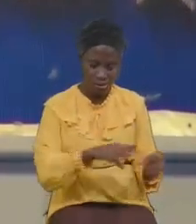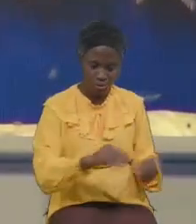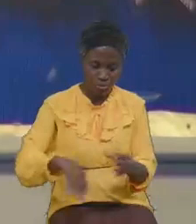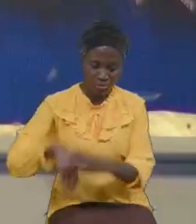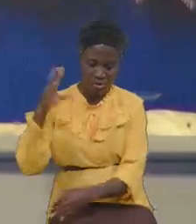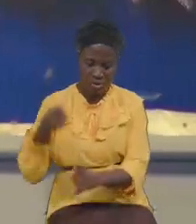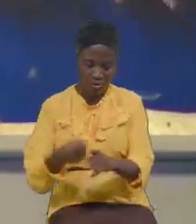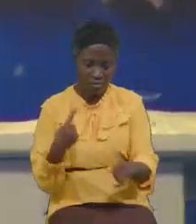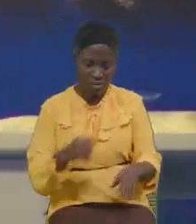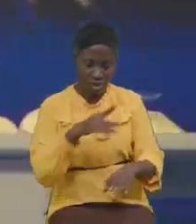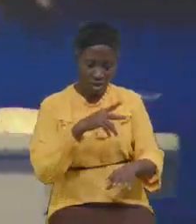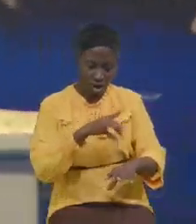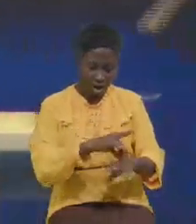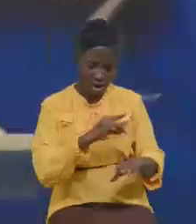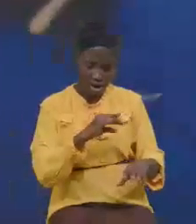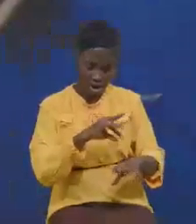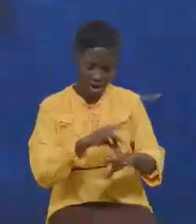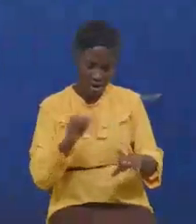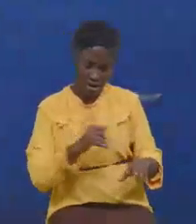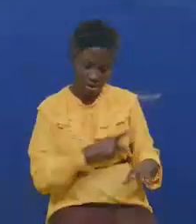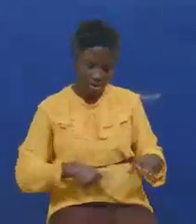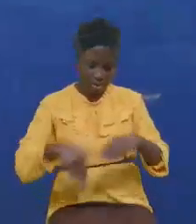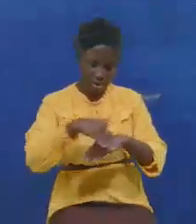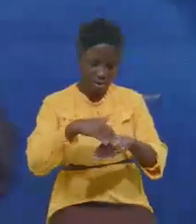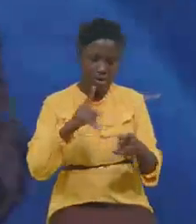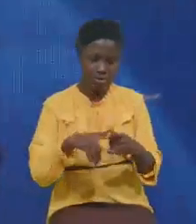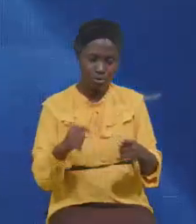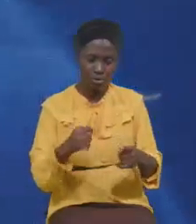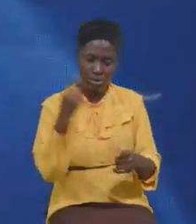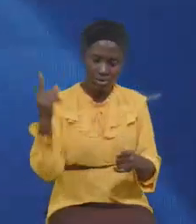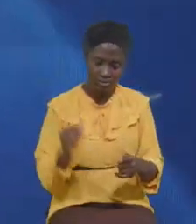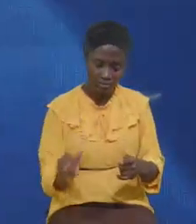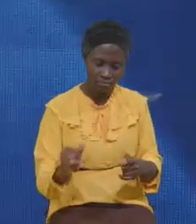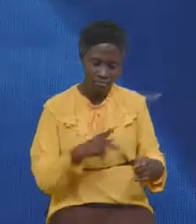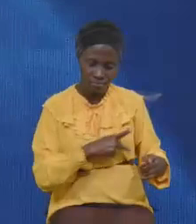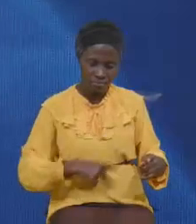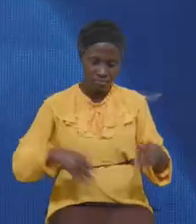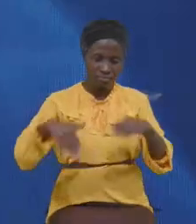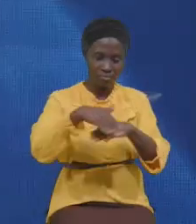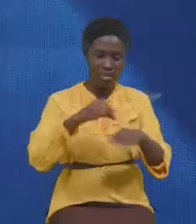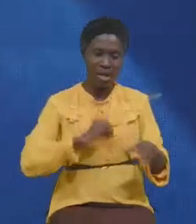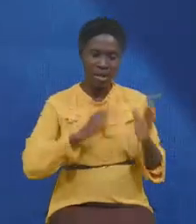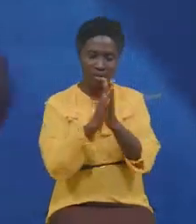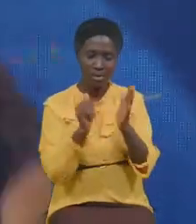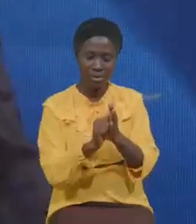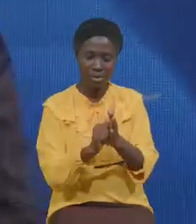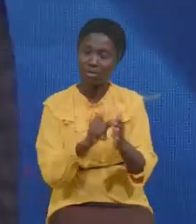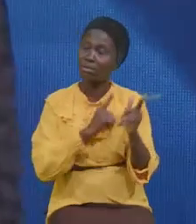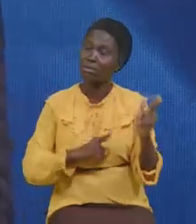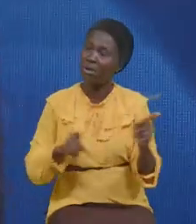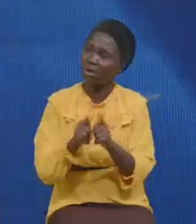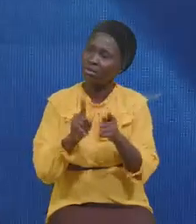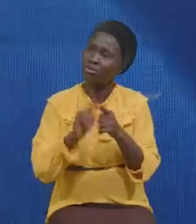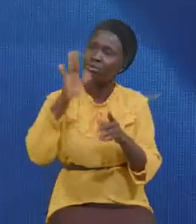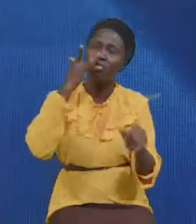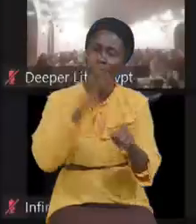earthly kingdom to the eternal kingdom. I pray, Lord, according to your promise, forgive